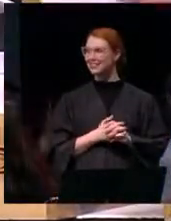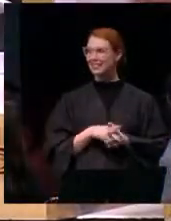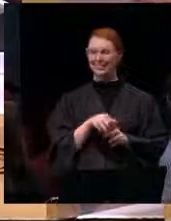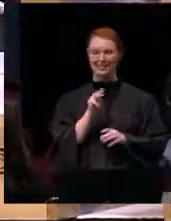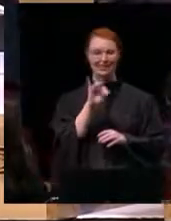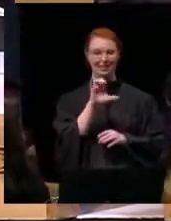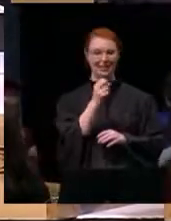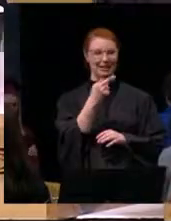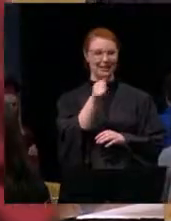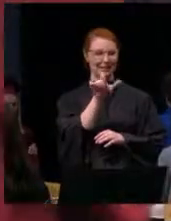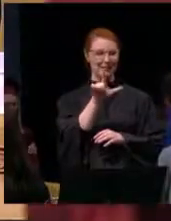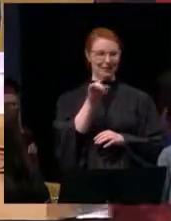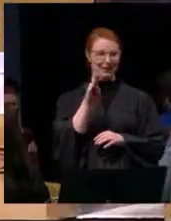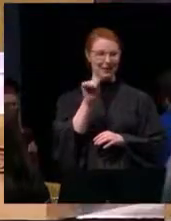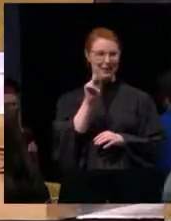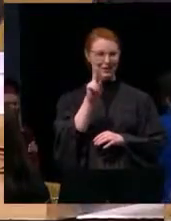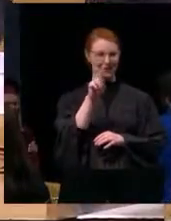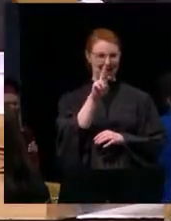Michael Bauer.